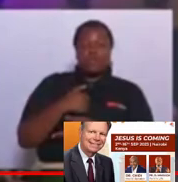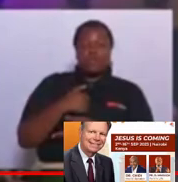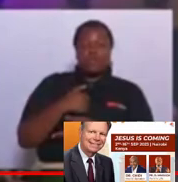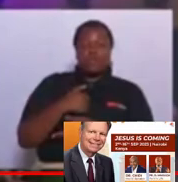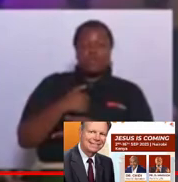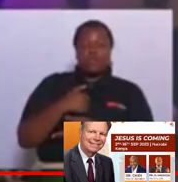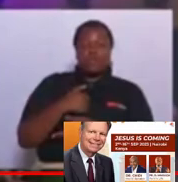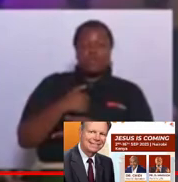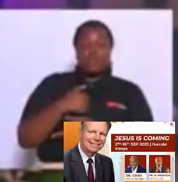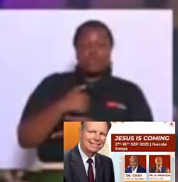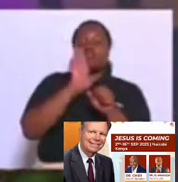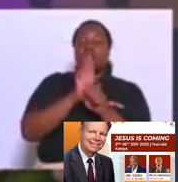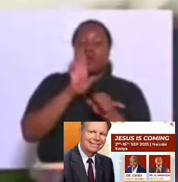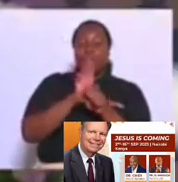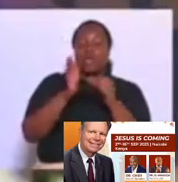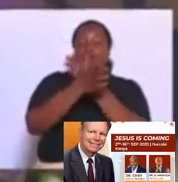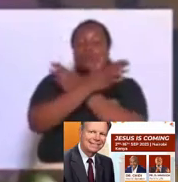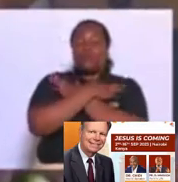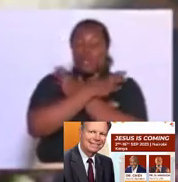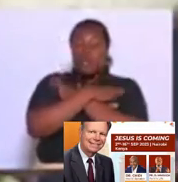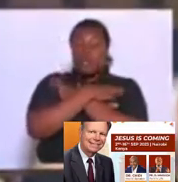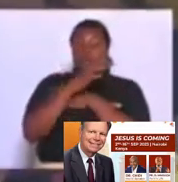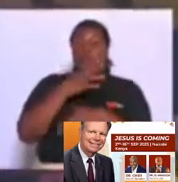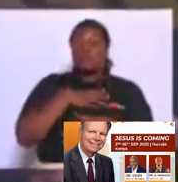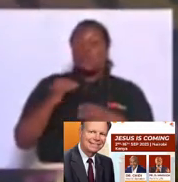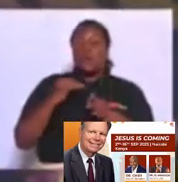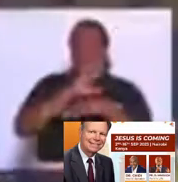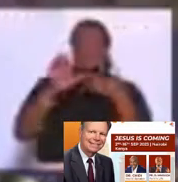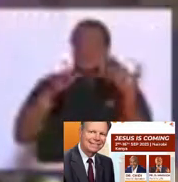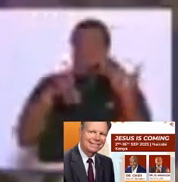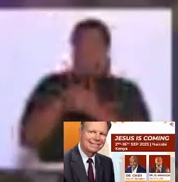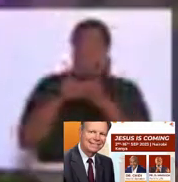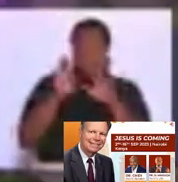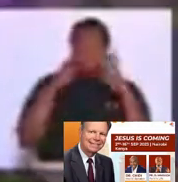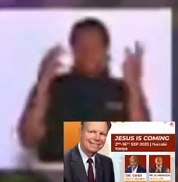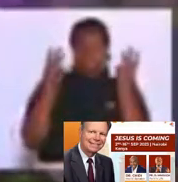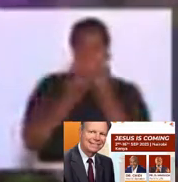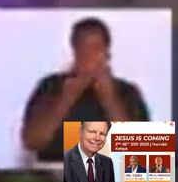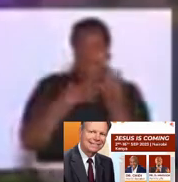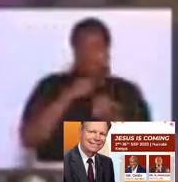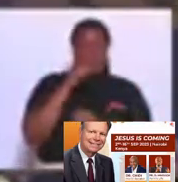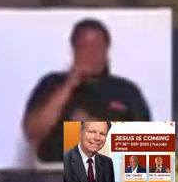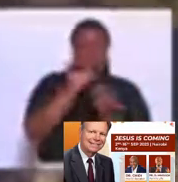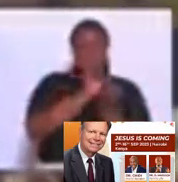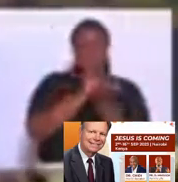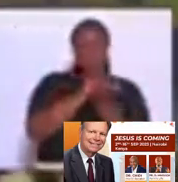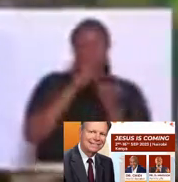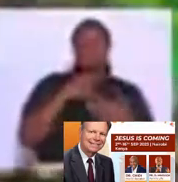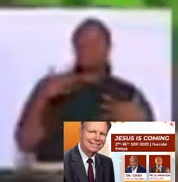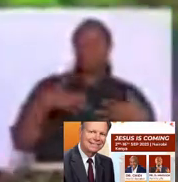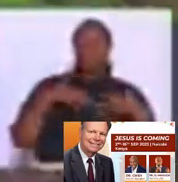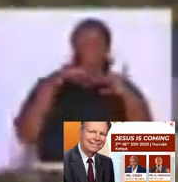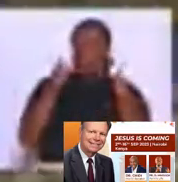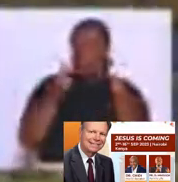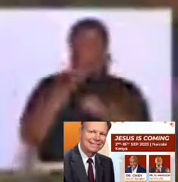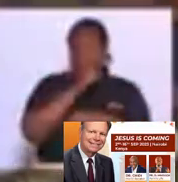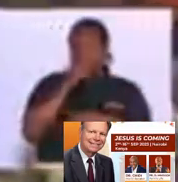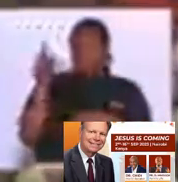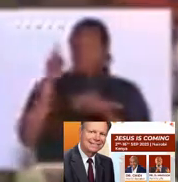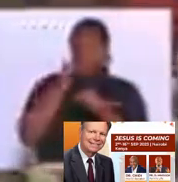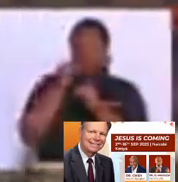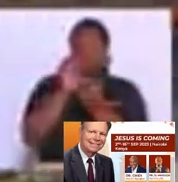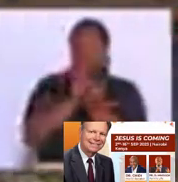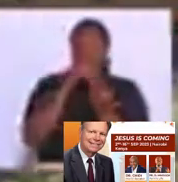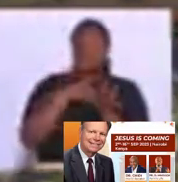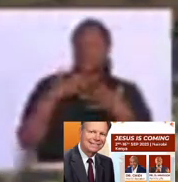Any friends actually all over the world, and that keeps me healthy. You keep me healthy